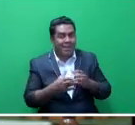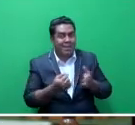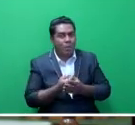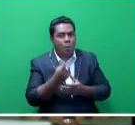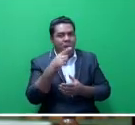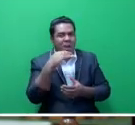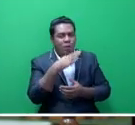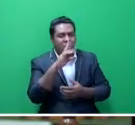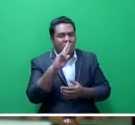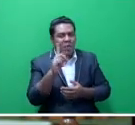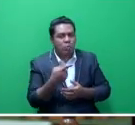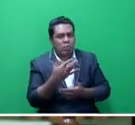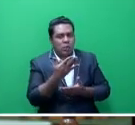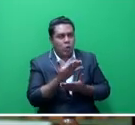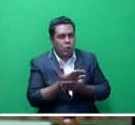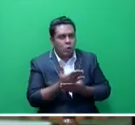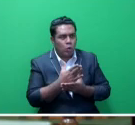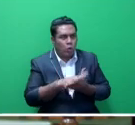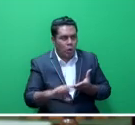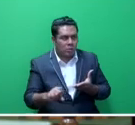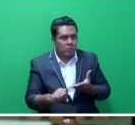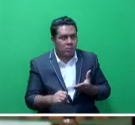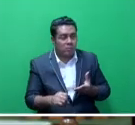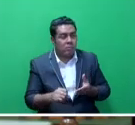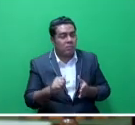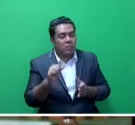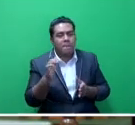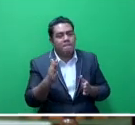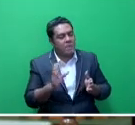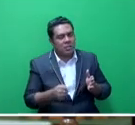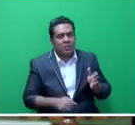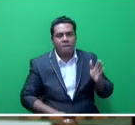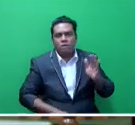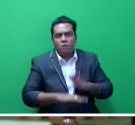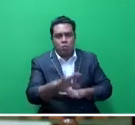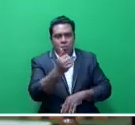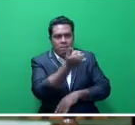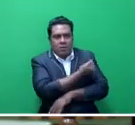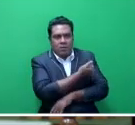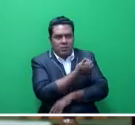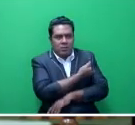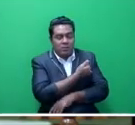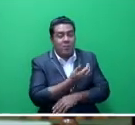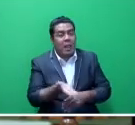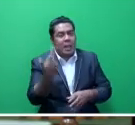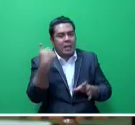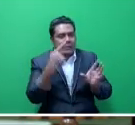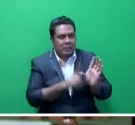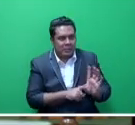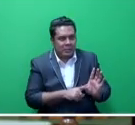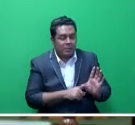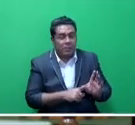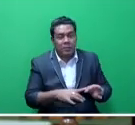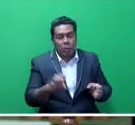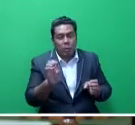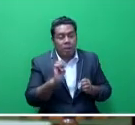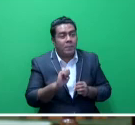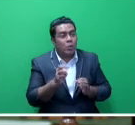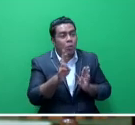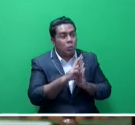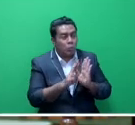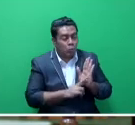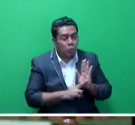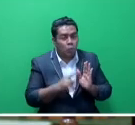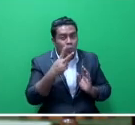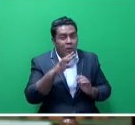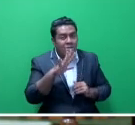All recipients above the age of 18 must also be fully vaccinated. Last year, we changed the eligibility rules so that students with 250